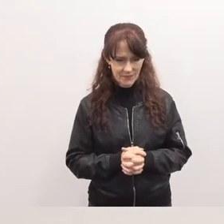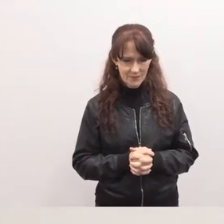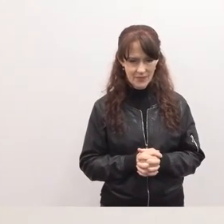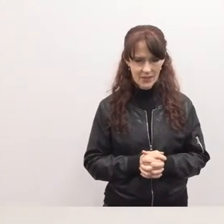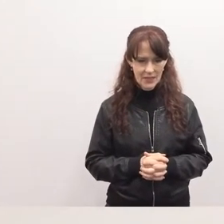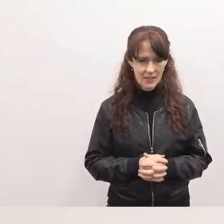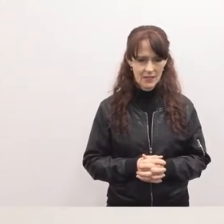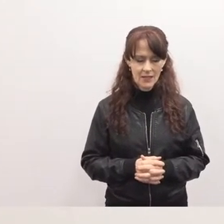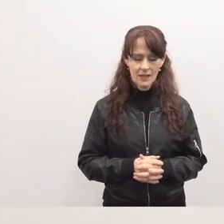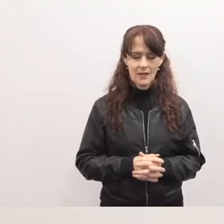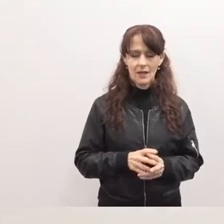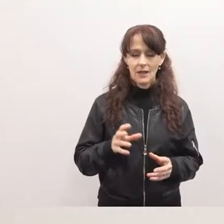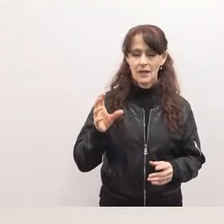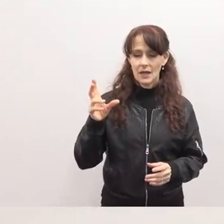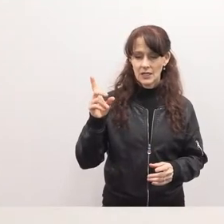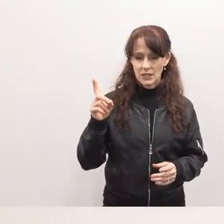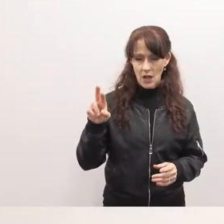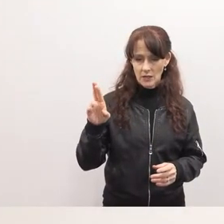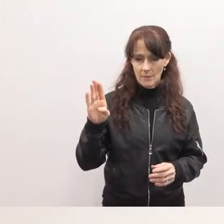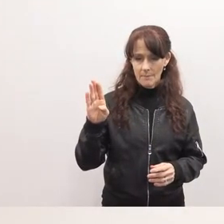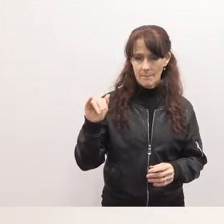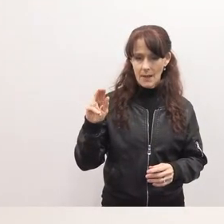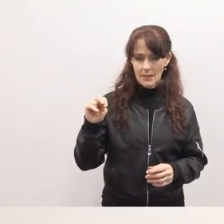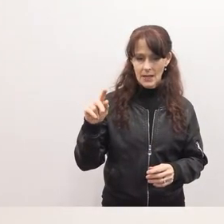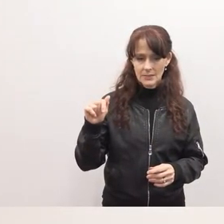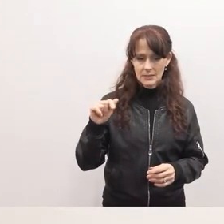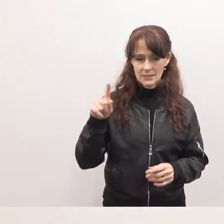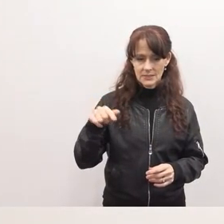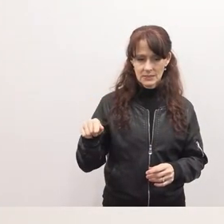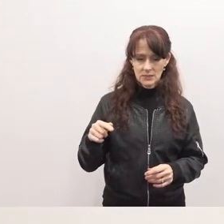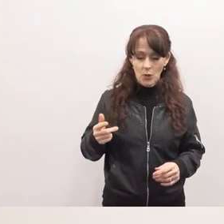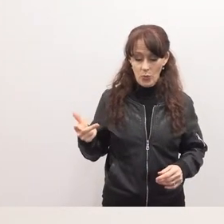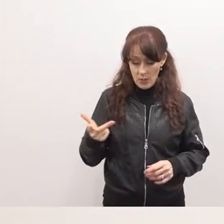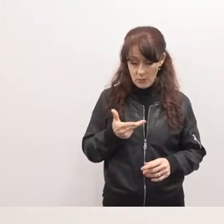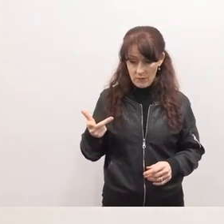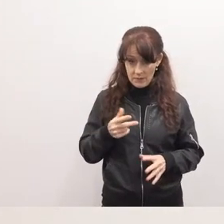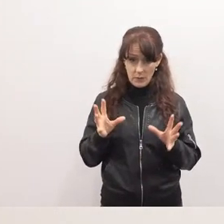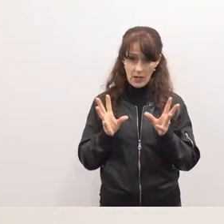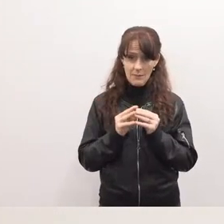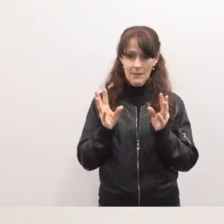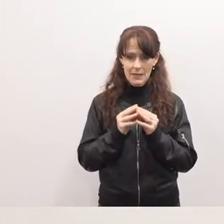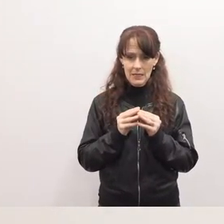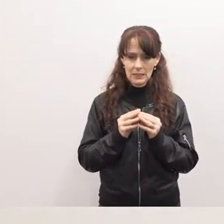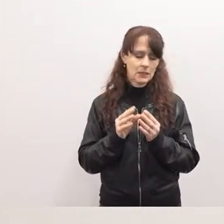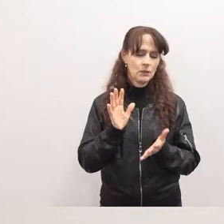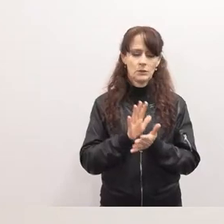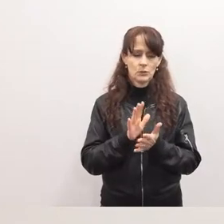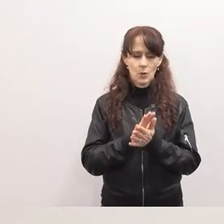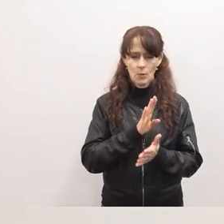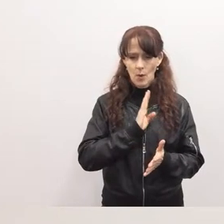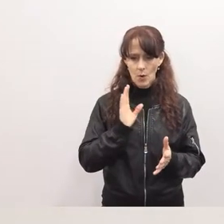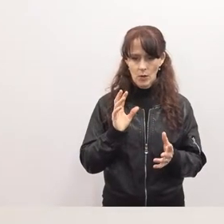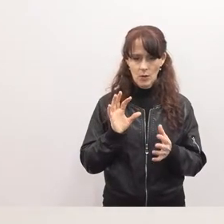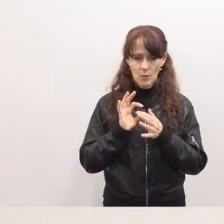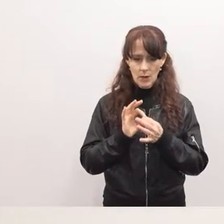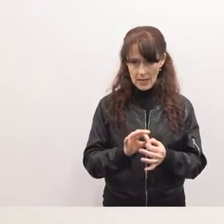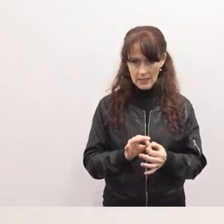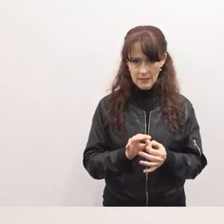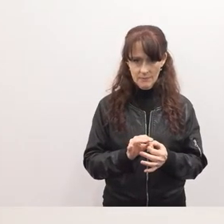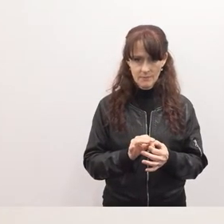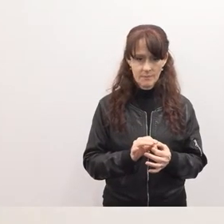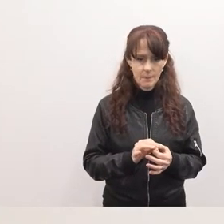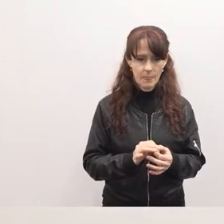so let's suppose three or more of us are at a meeting and it's school board related.